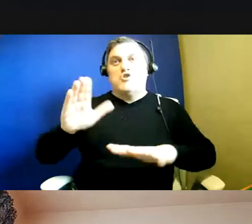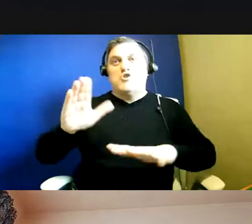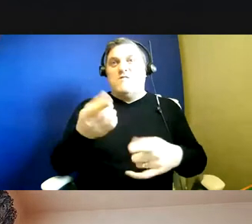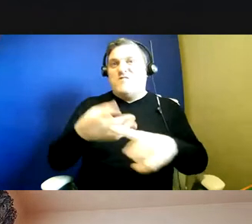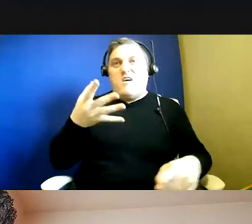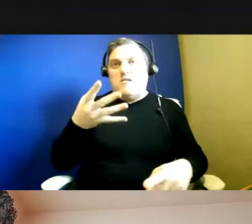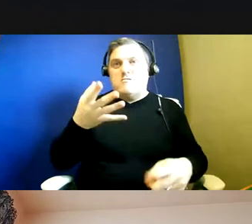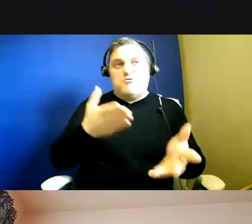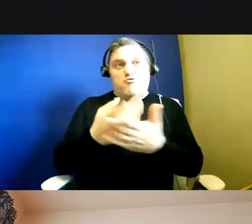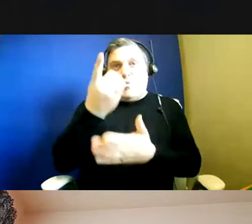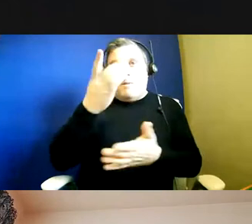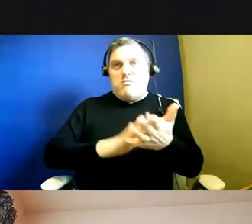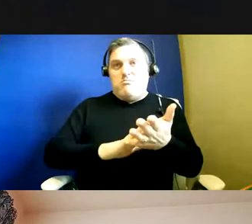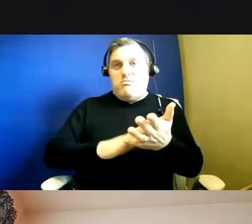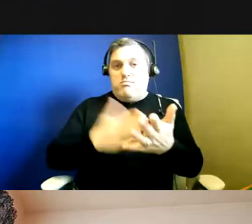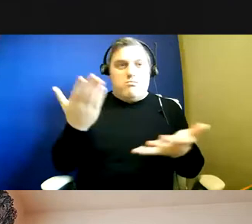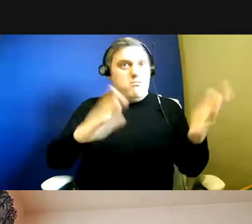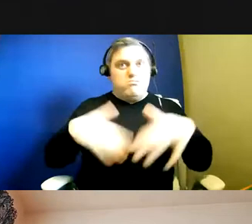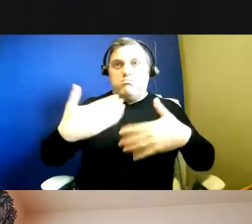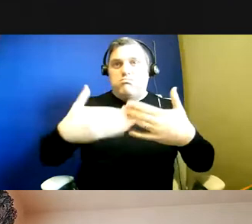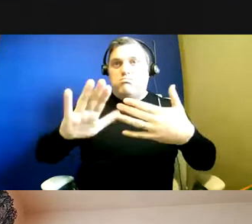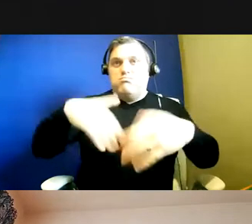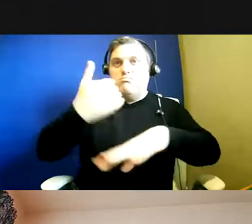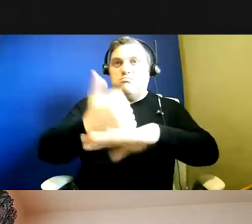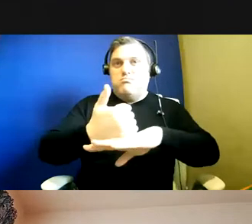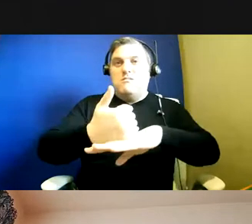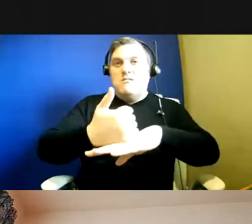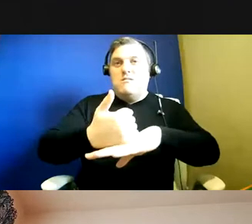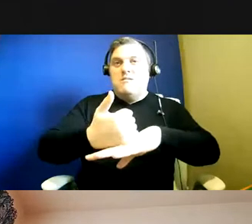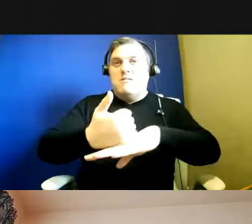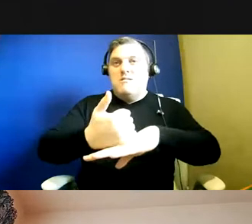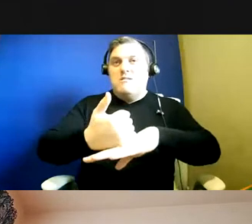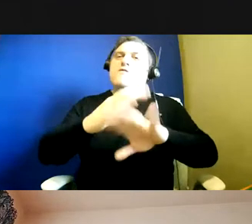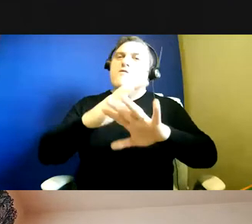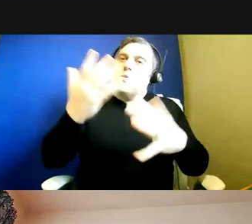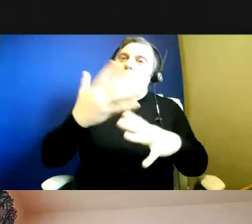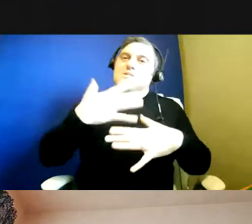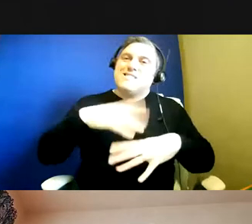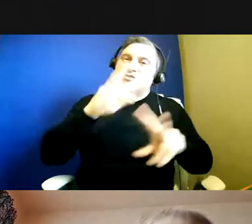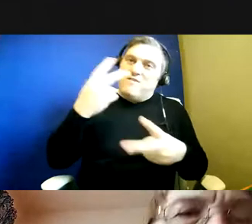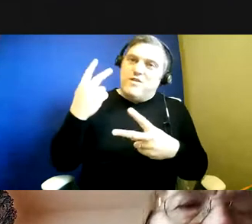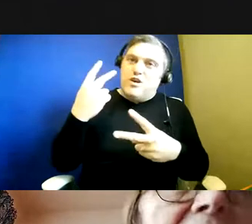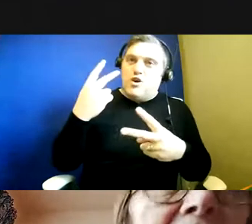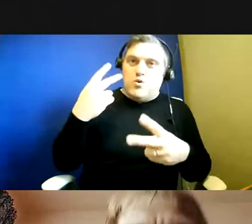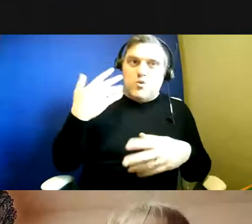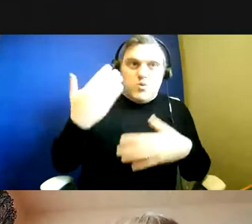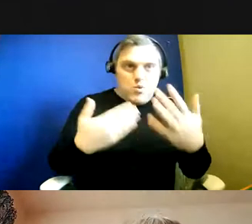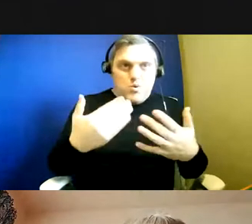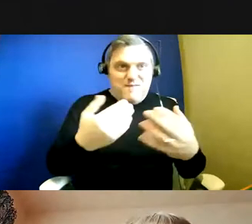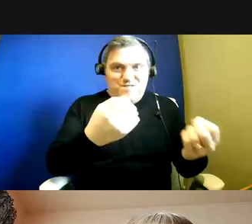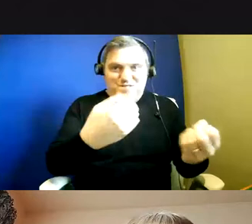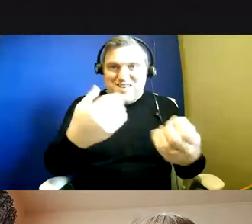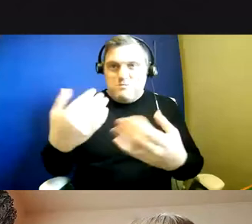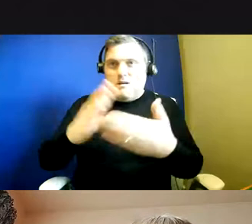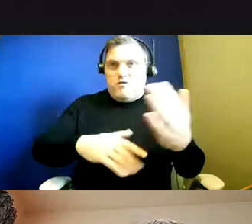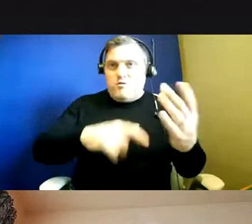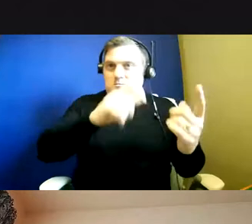over a month, so a lot of work's been done and set up, but we do need to review the service and get, you know, patient